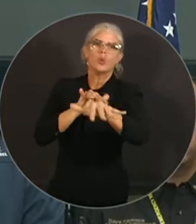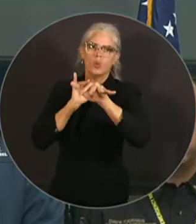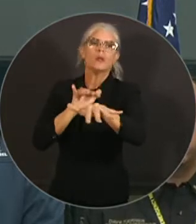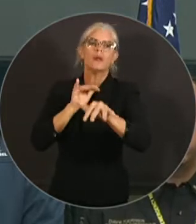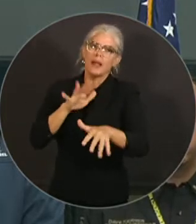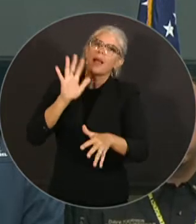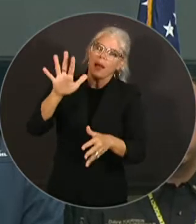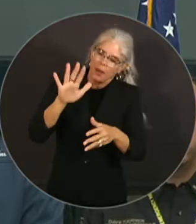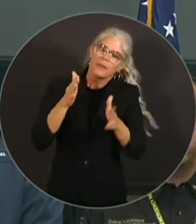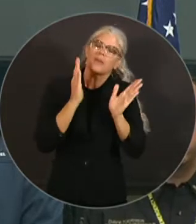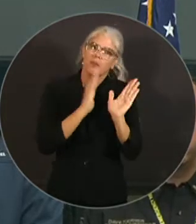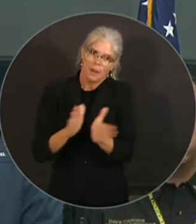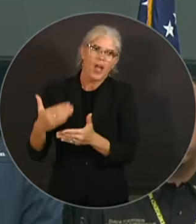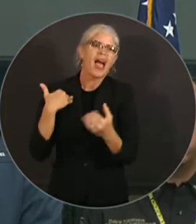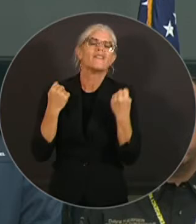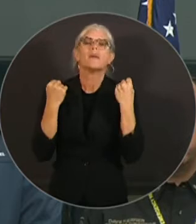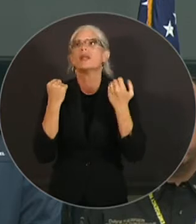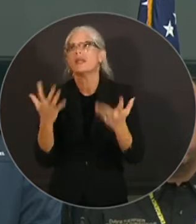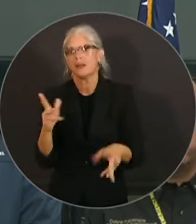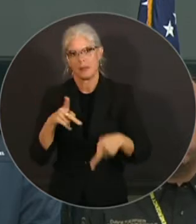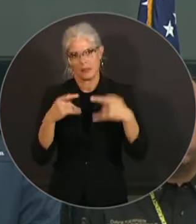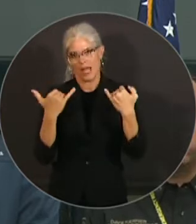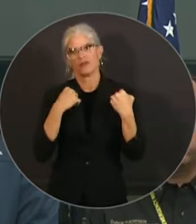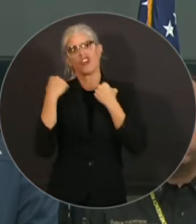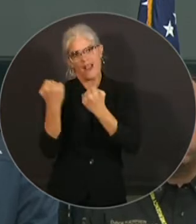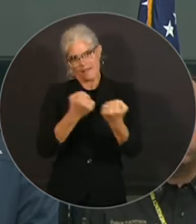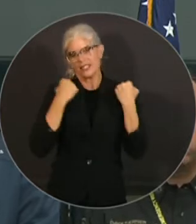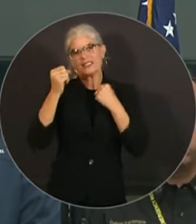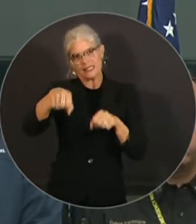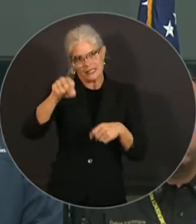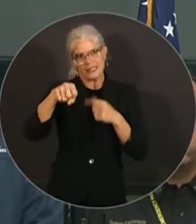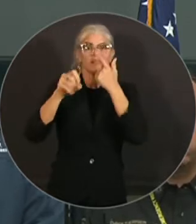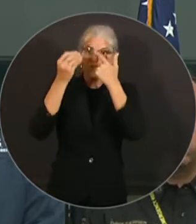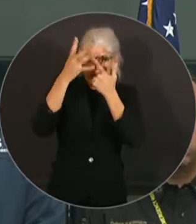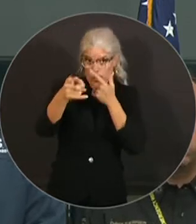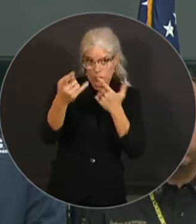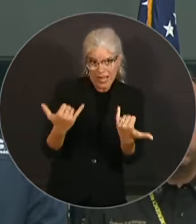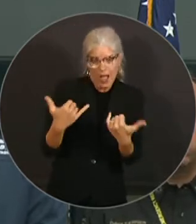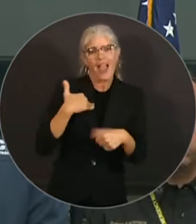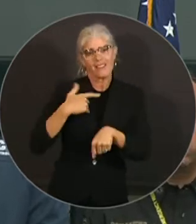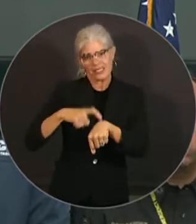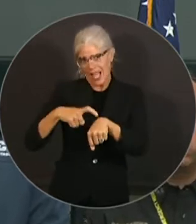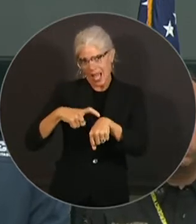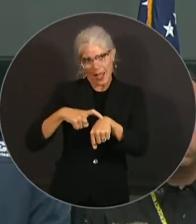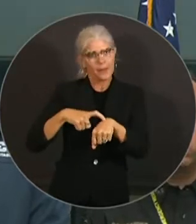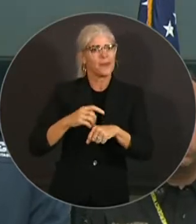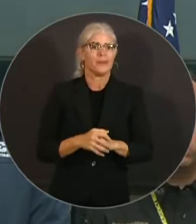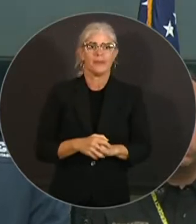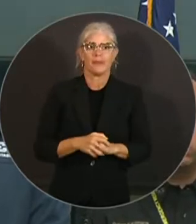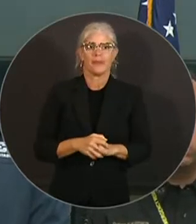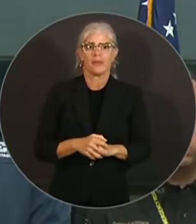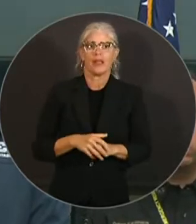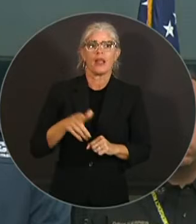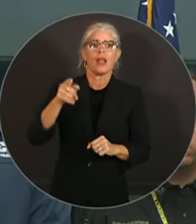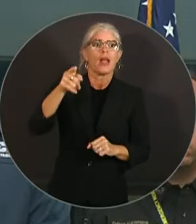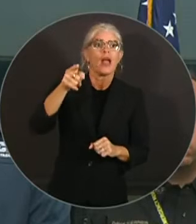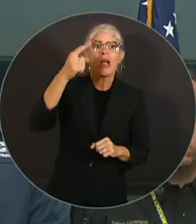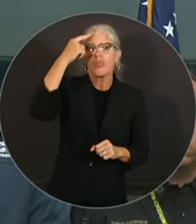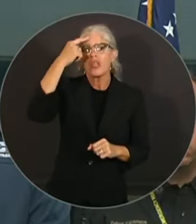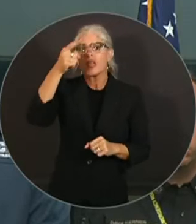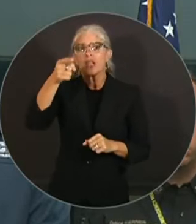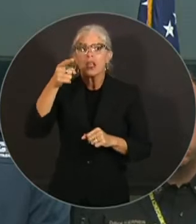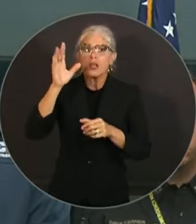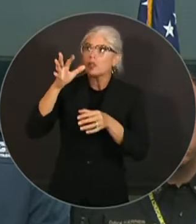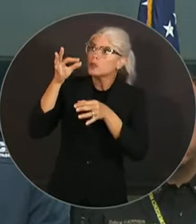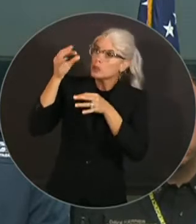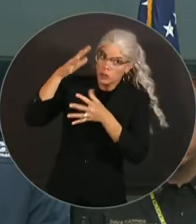of people on the roads right now. You got time. It's not as if you have a delay, it's not as if the storm's going to come